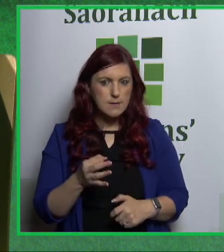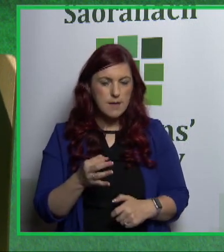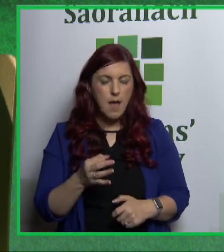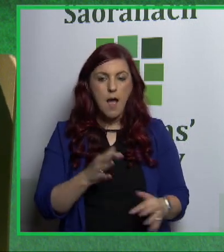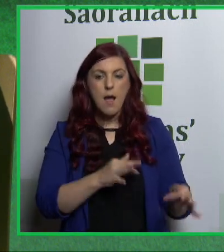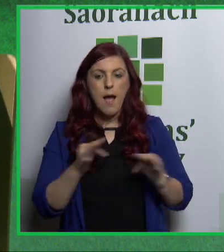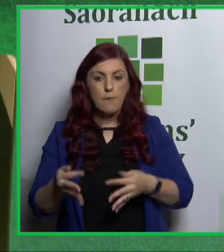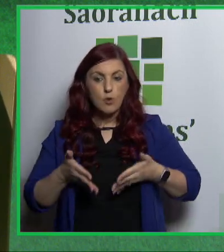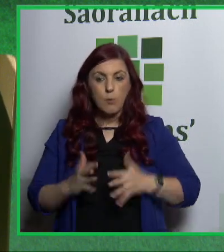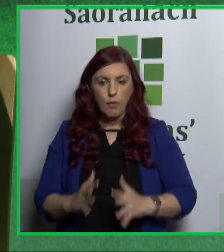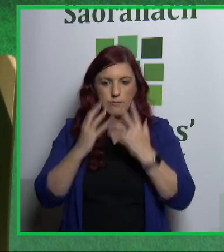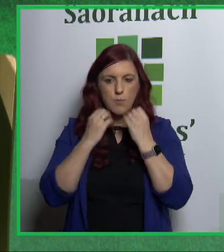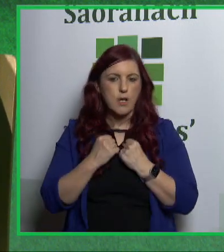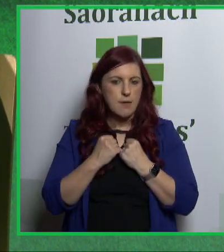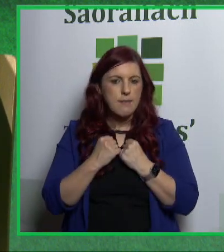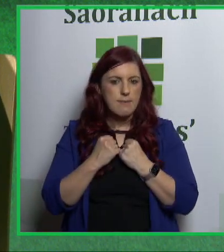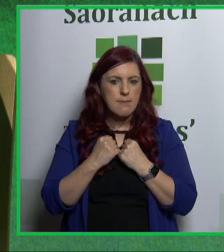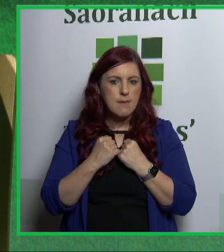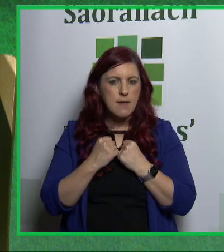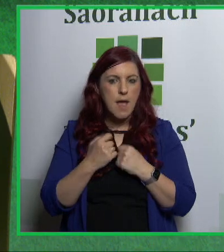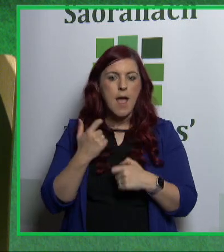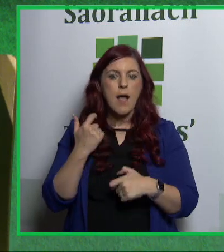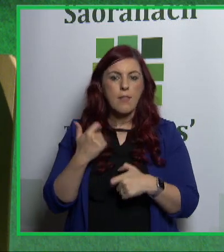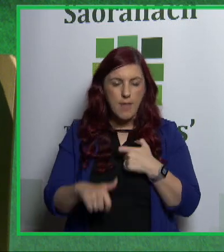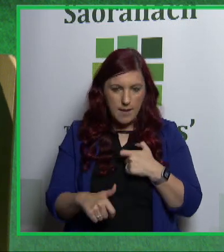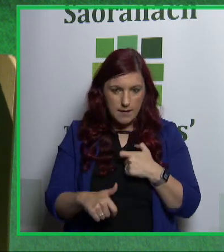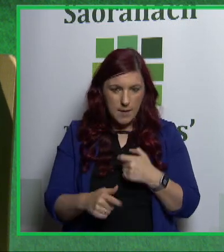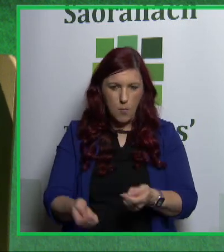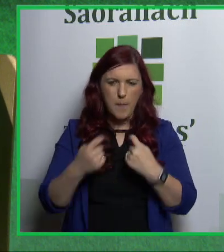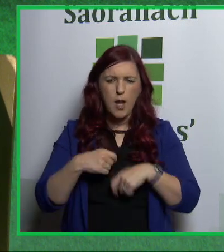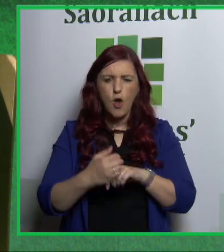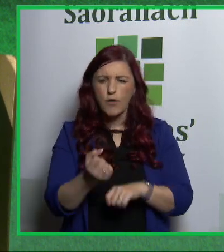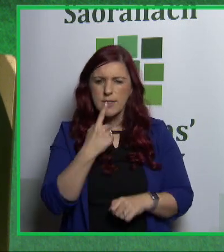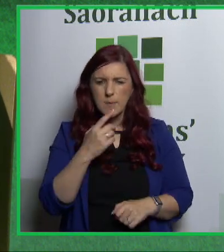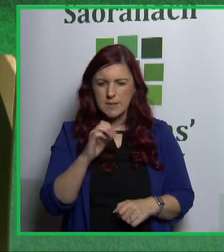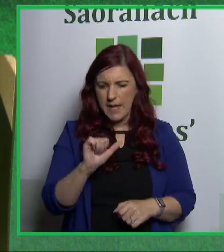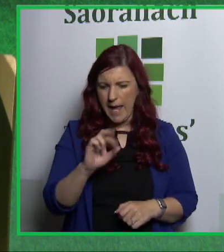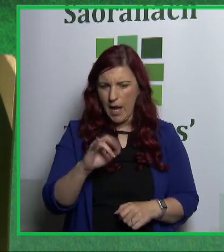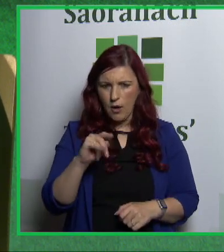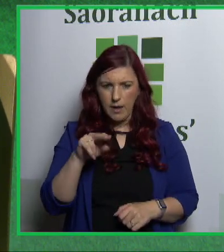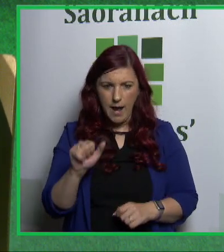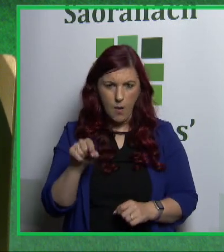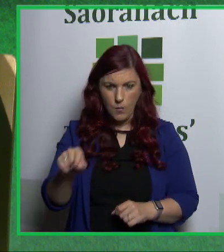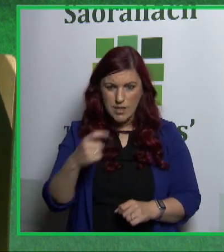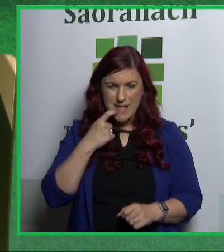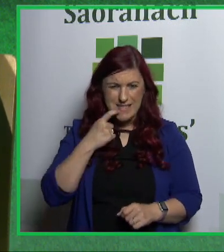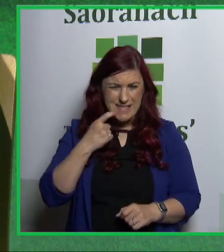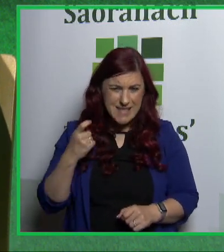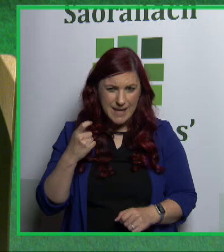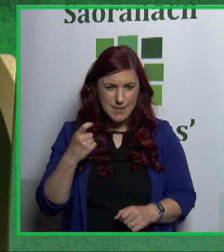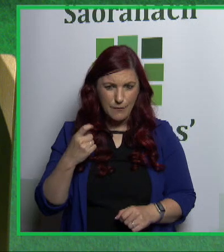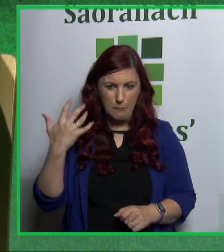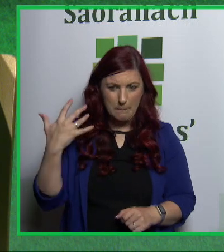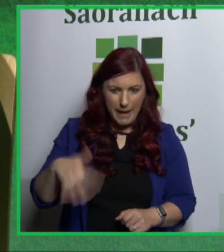then. And the GP put me on Lyrica, which is a really high addictive